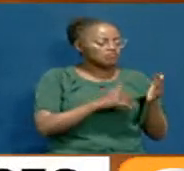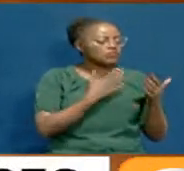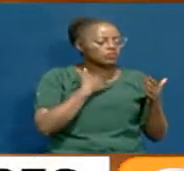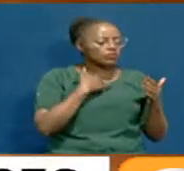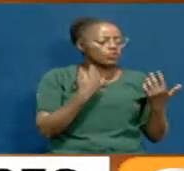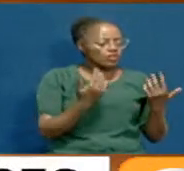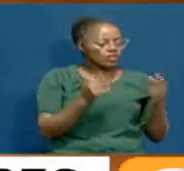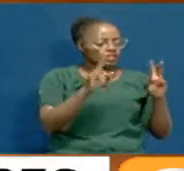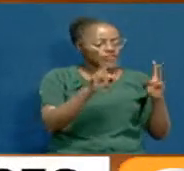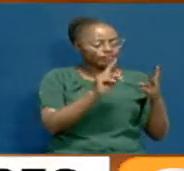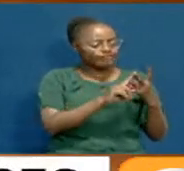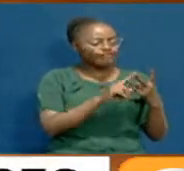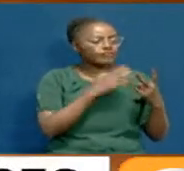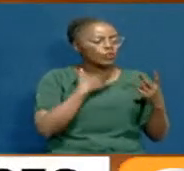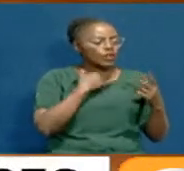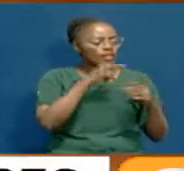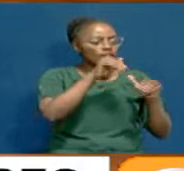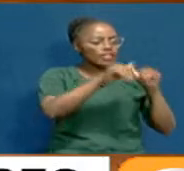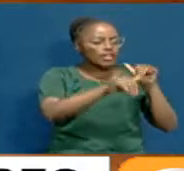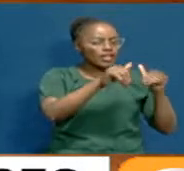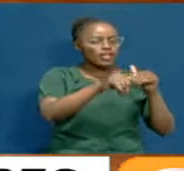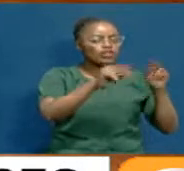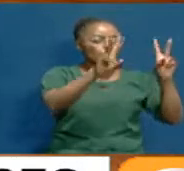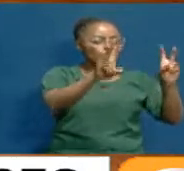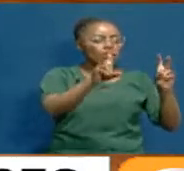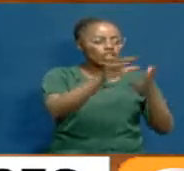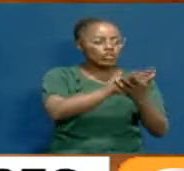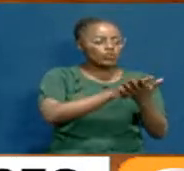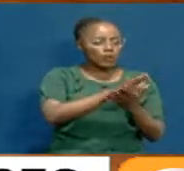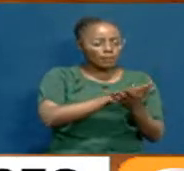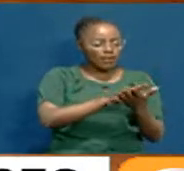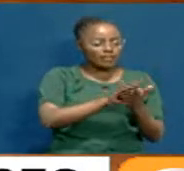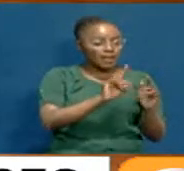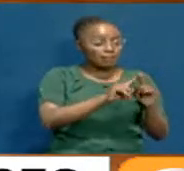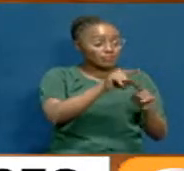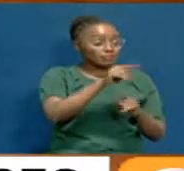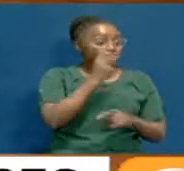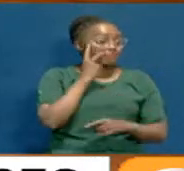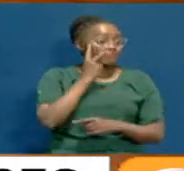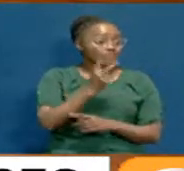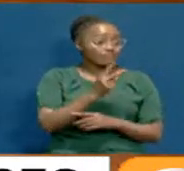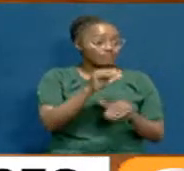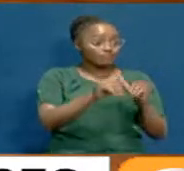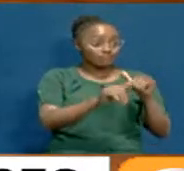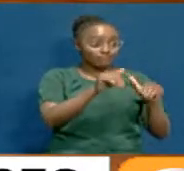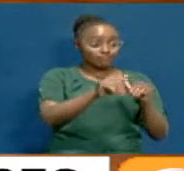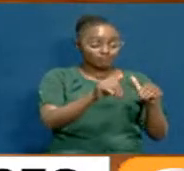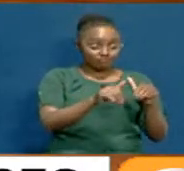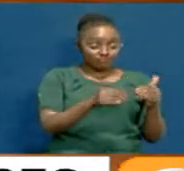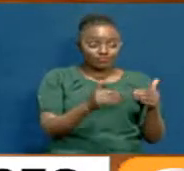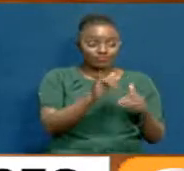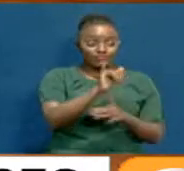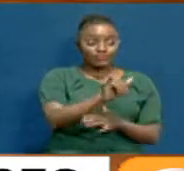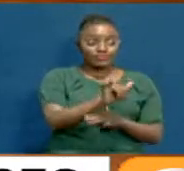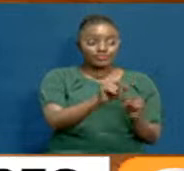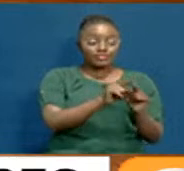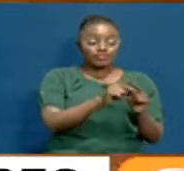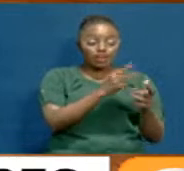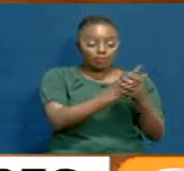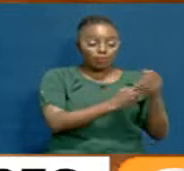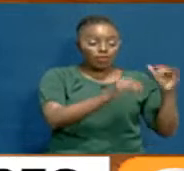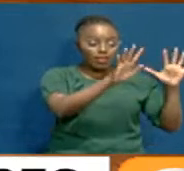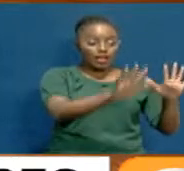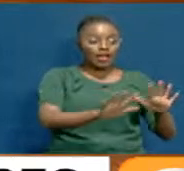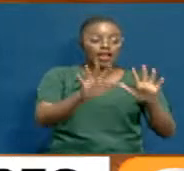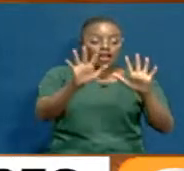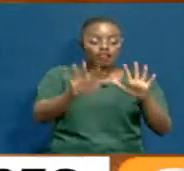issues. We want this election to be issue-based. But do you see this election being that? Do you see both campaigns, and I'll